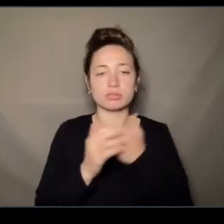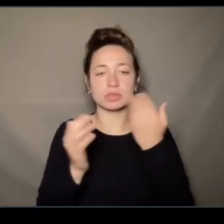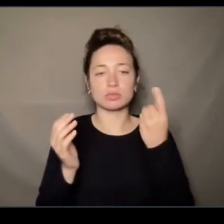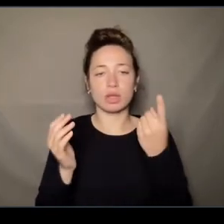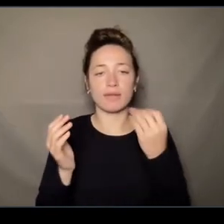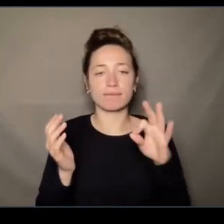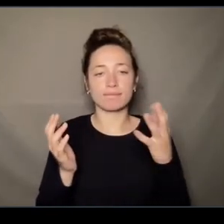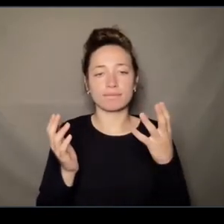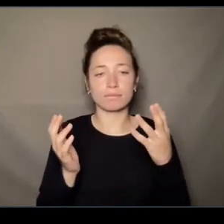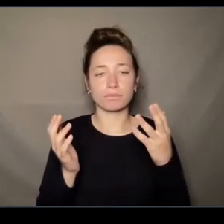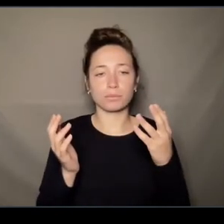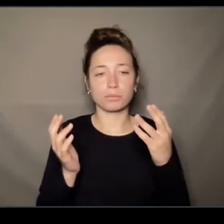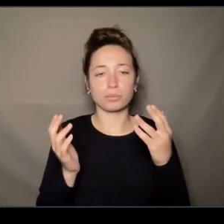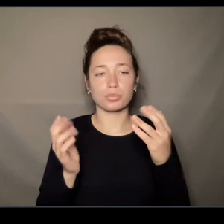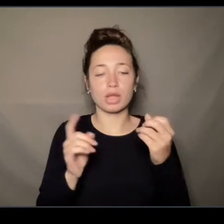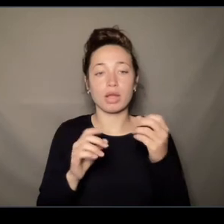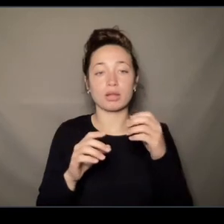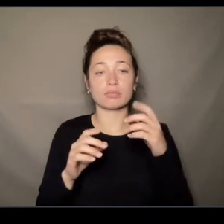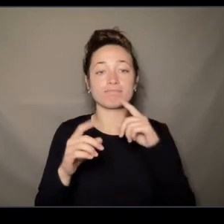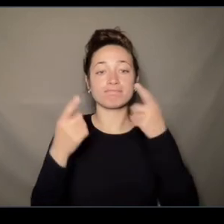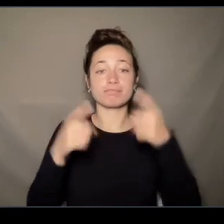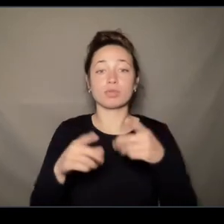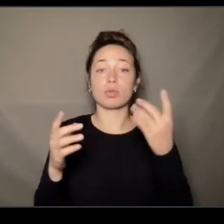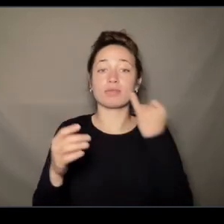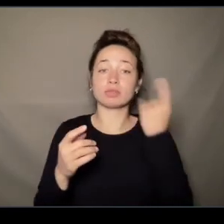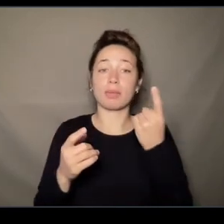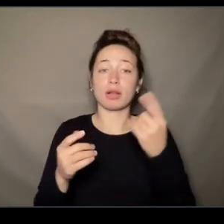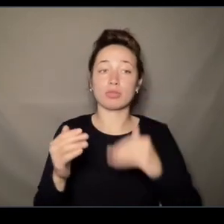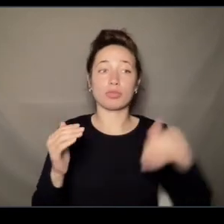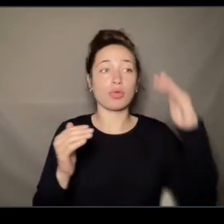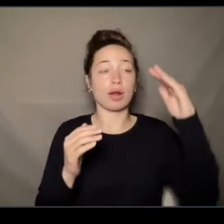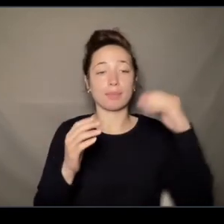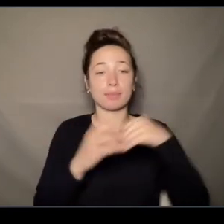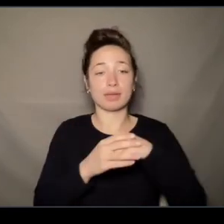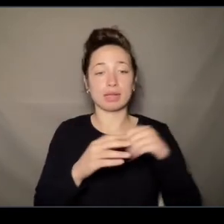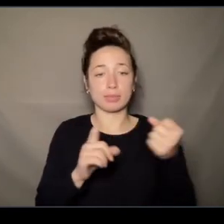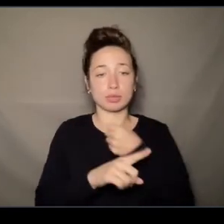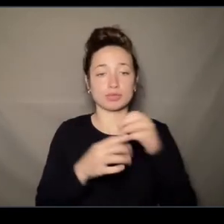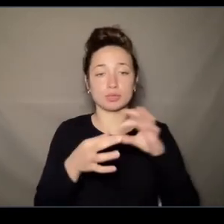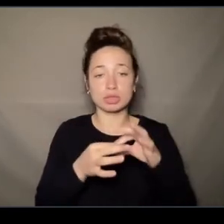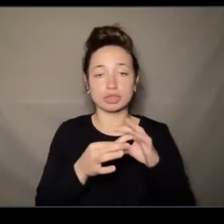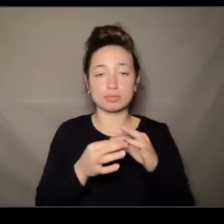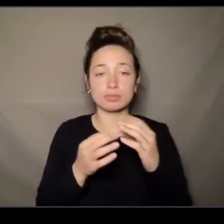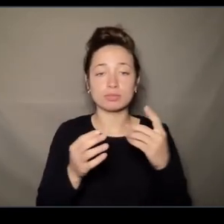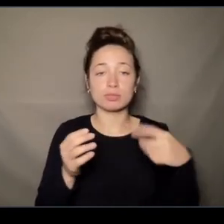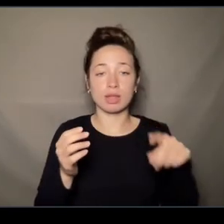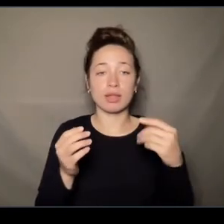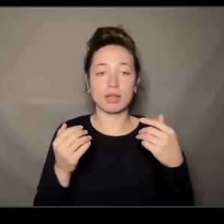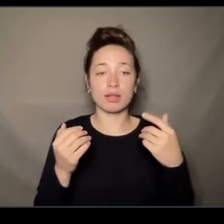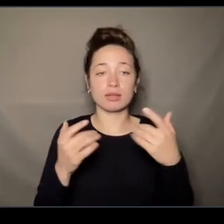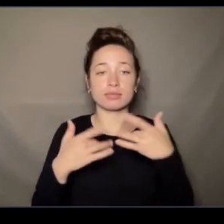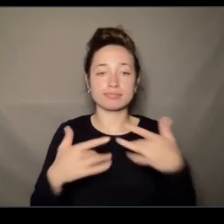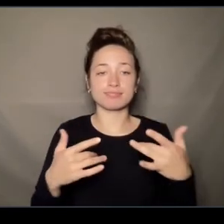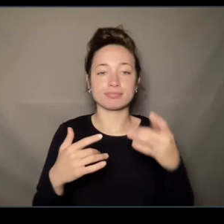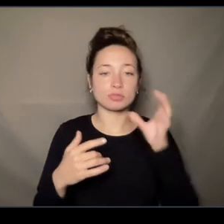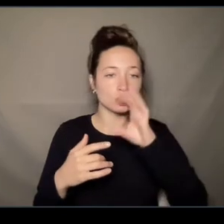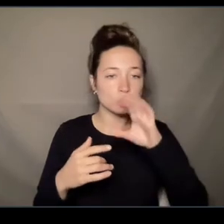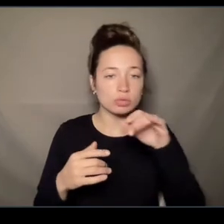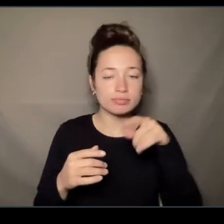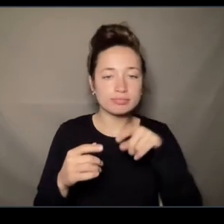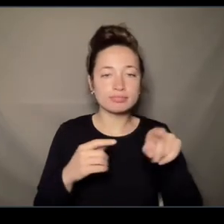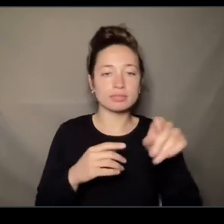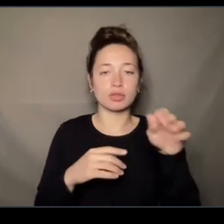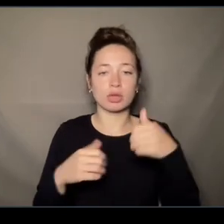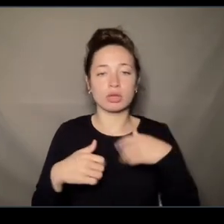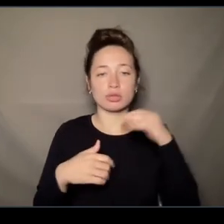one of the outcomes of somebody being brought up in that abusive relationship is that they do have a tendency to continue that into